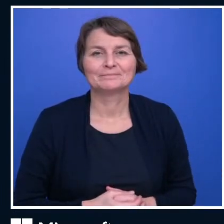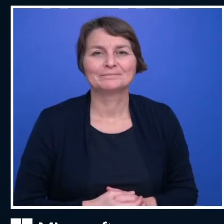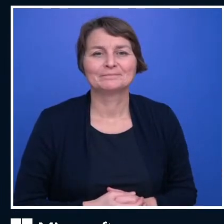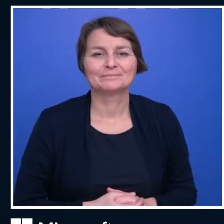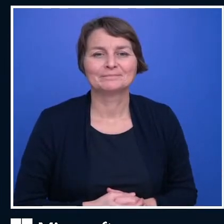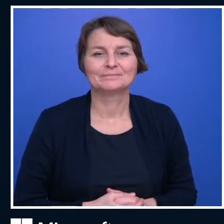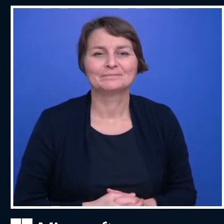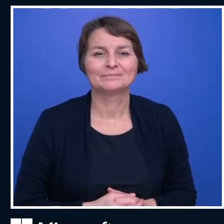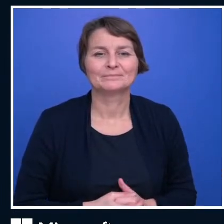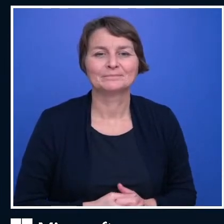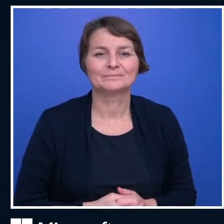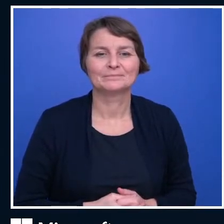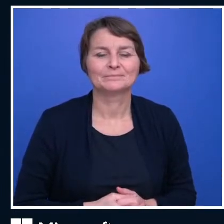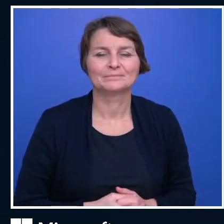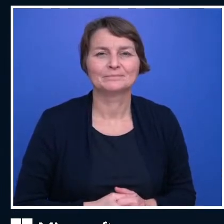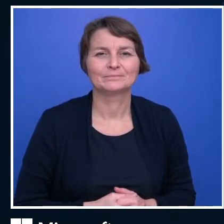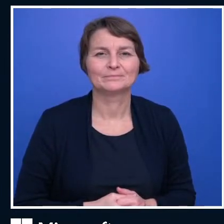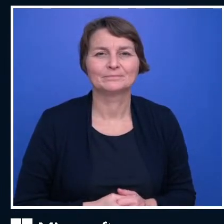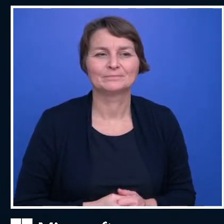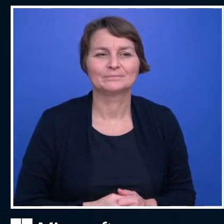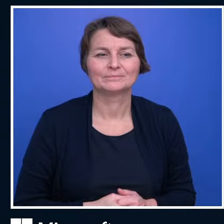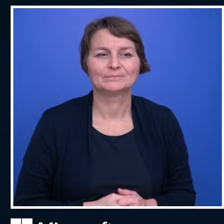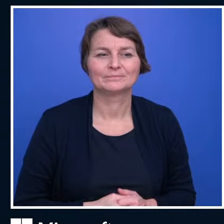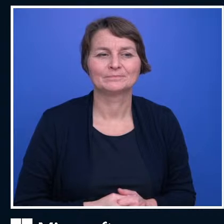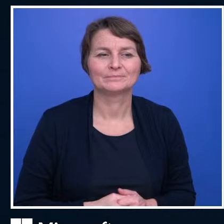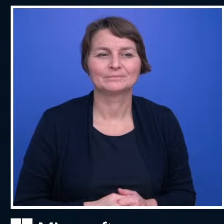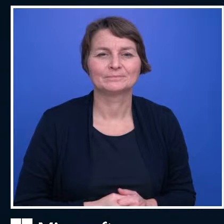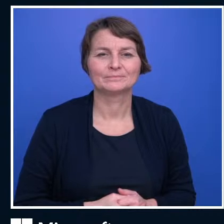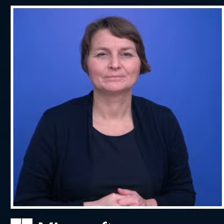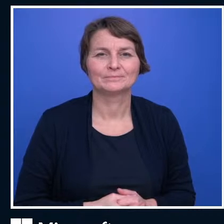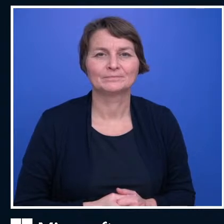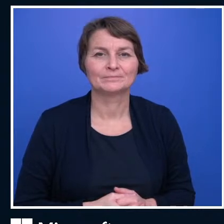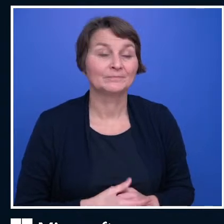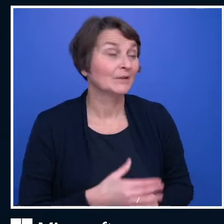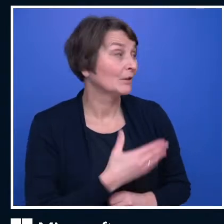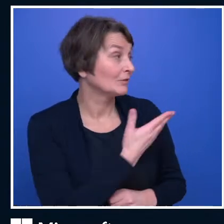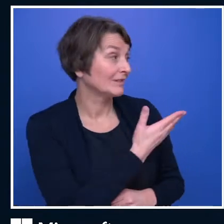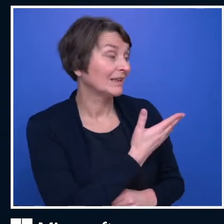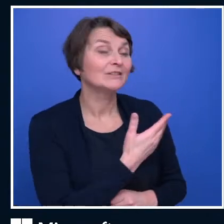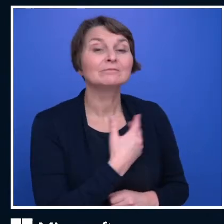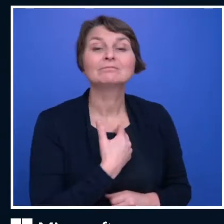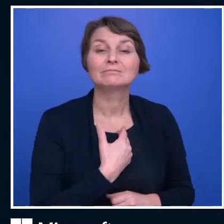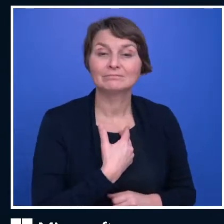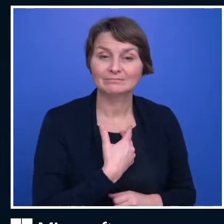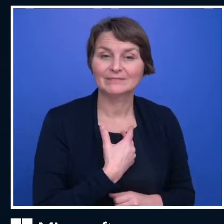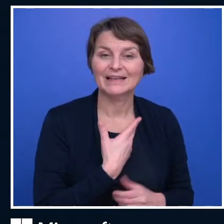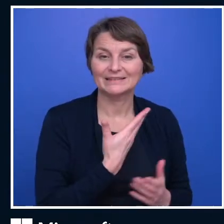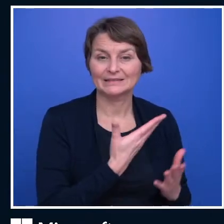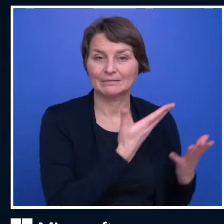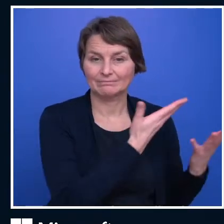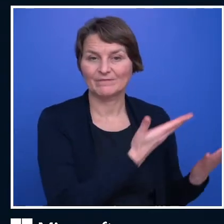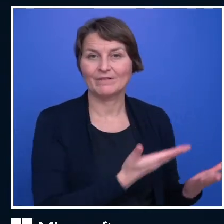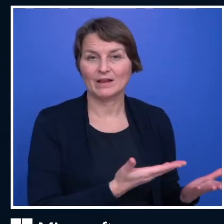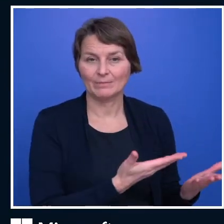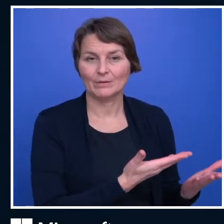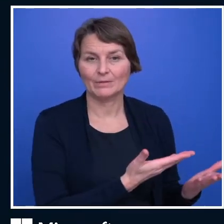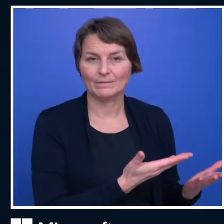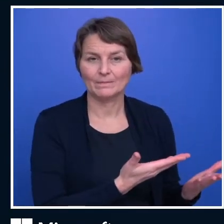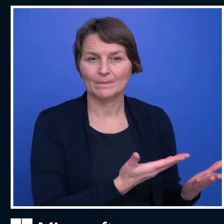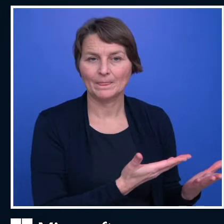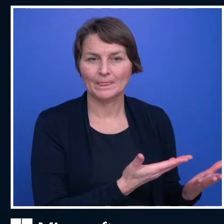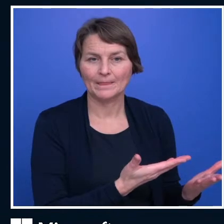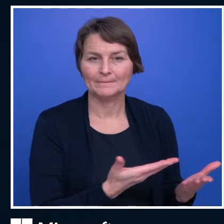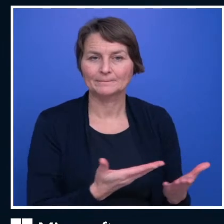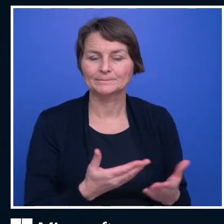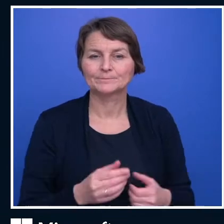as of now, FAIRLEARN dashboards are only available in Jupyter notebooks. So I'm using a Jupyter notebook right over here. If